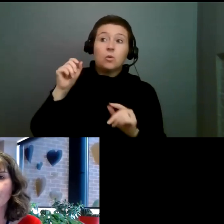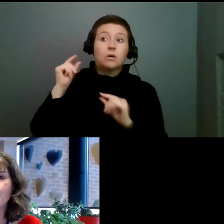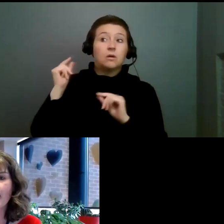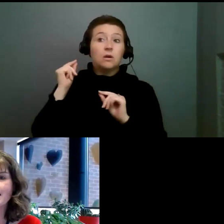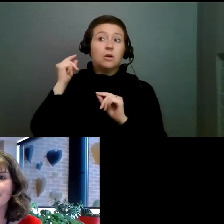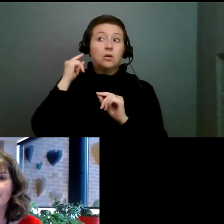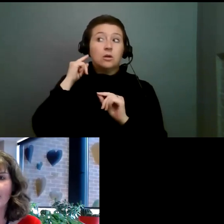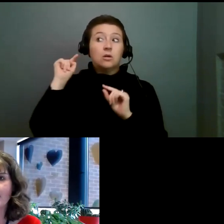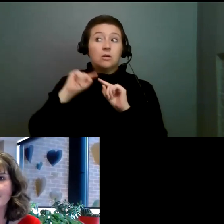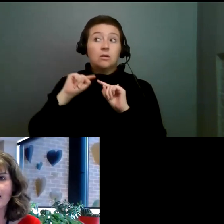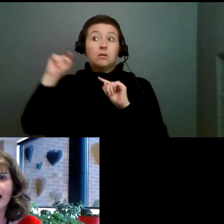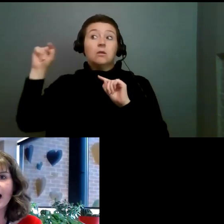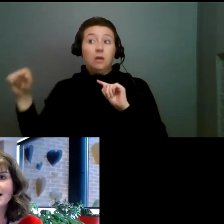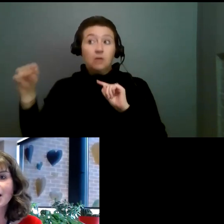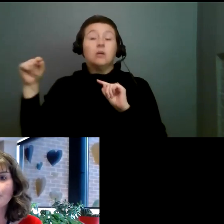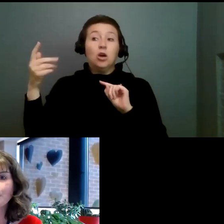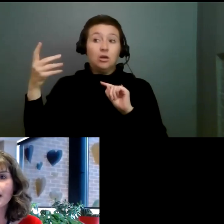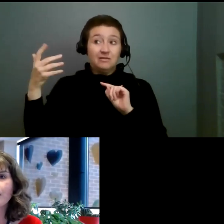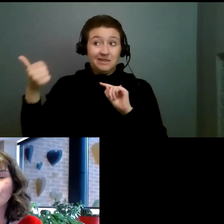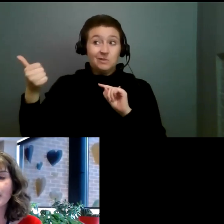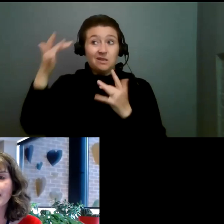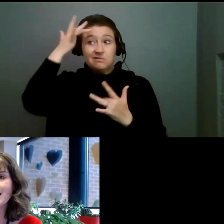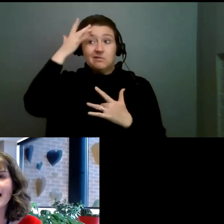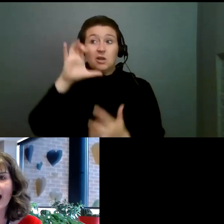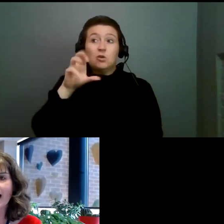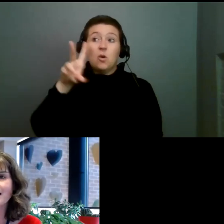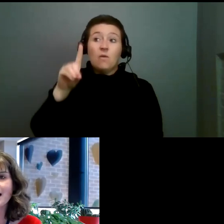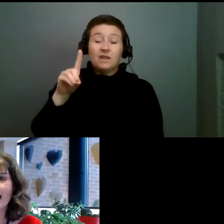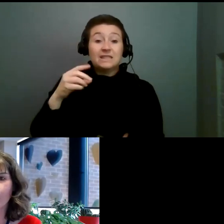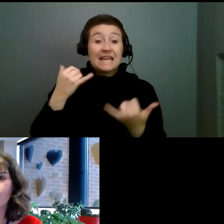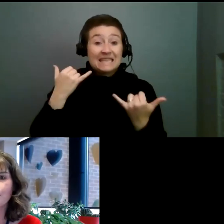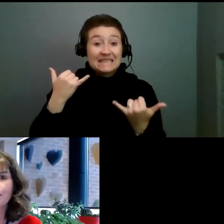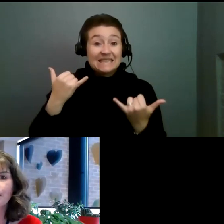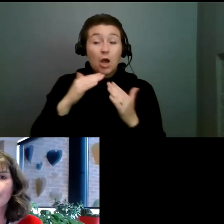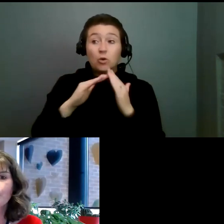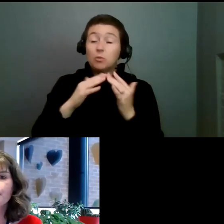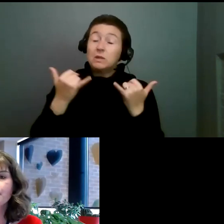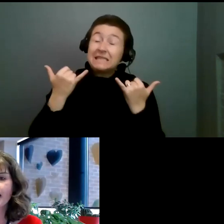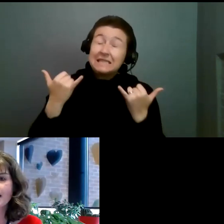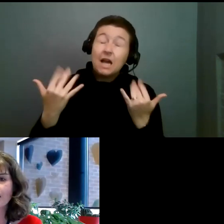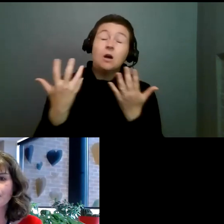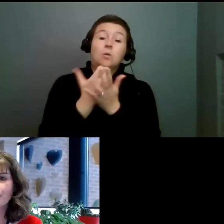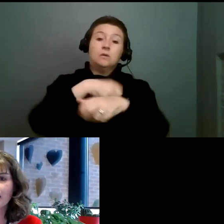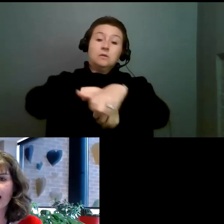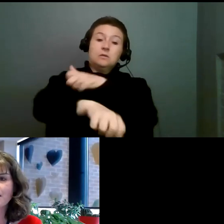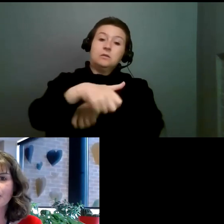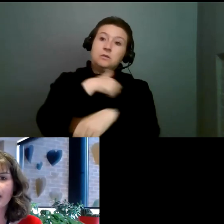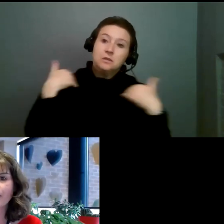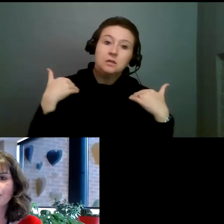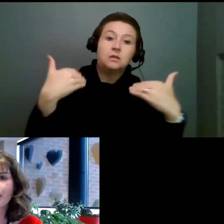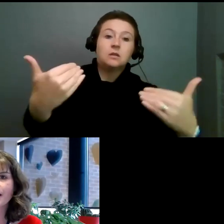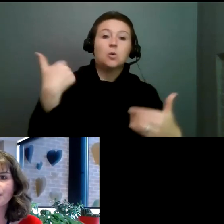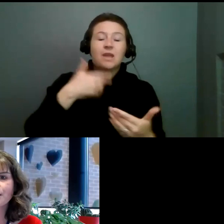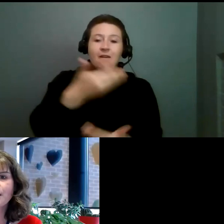someone with a positive case. As a community, we need to act now. We've invited Dr. Ludwig Katz, our